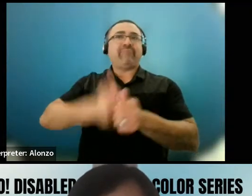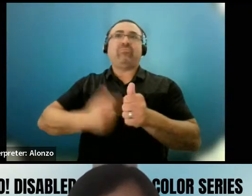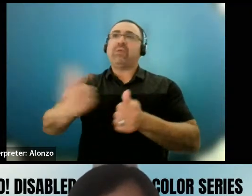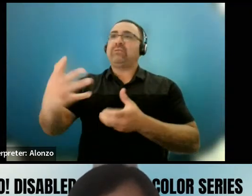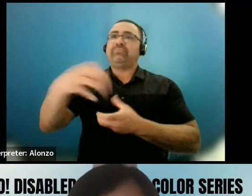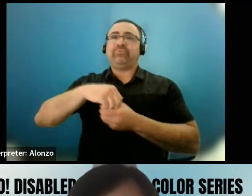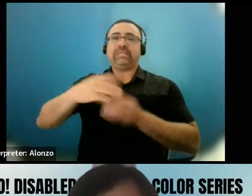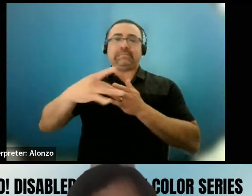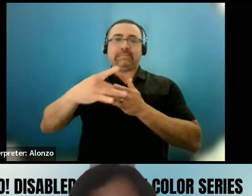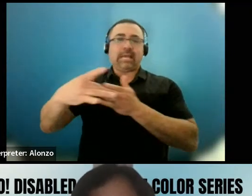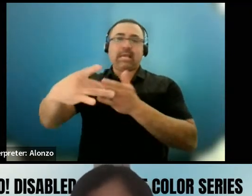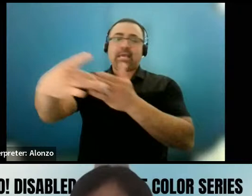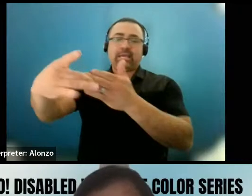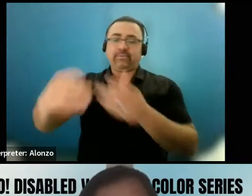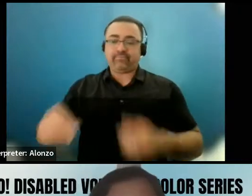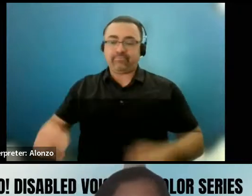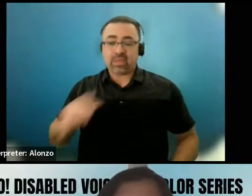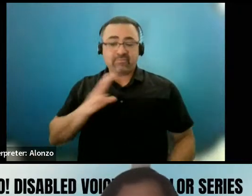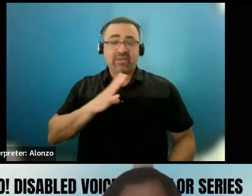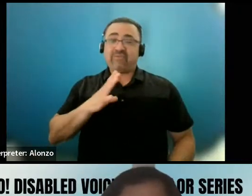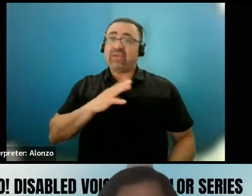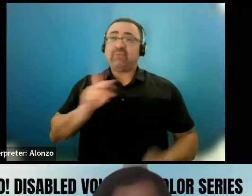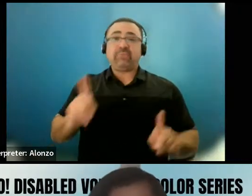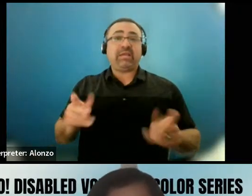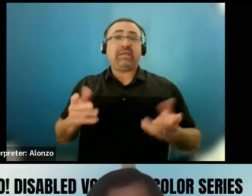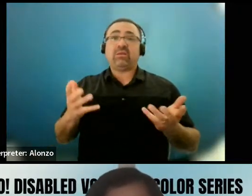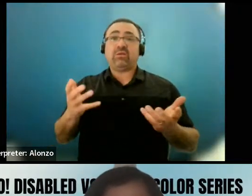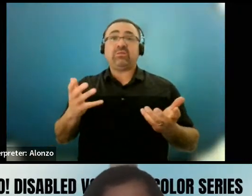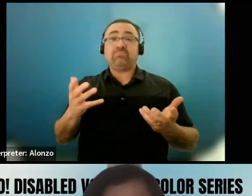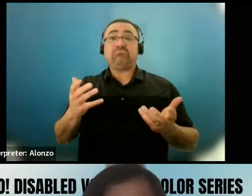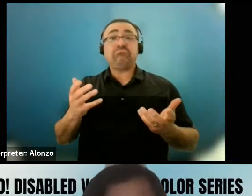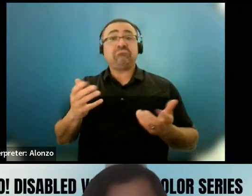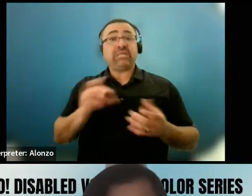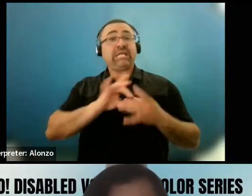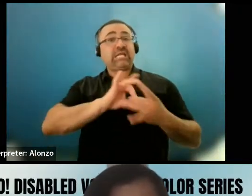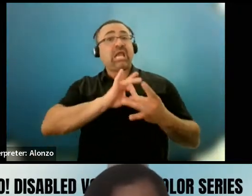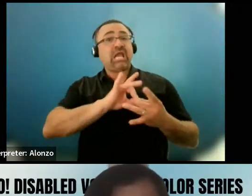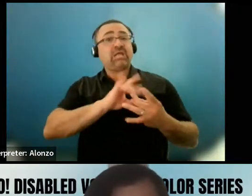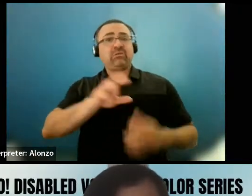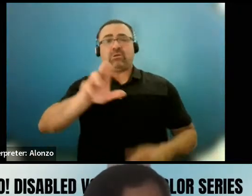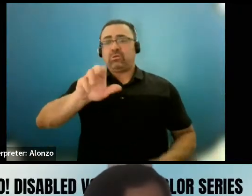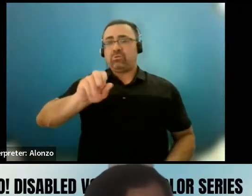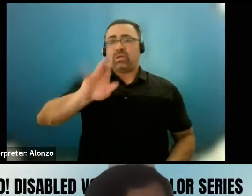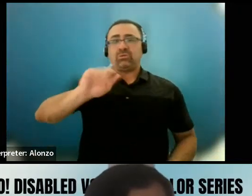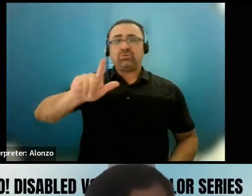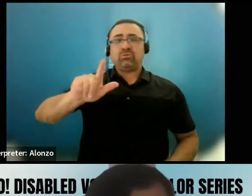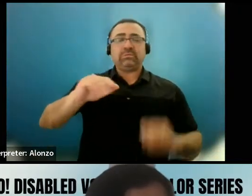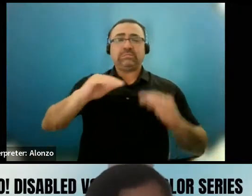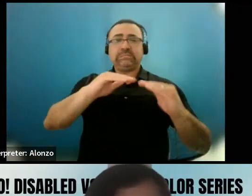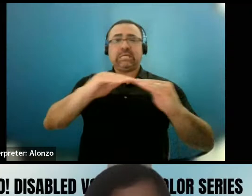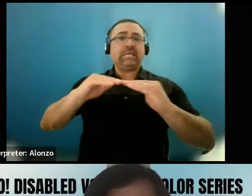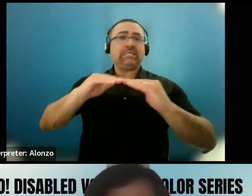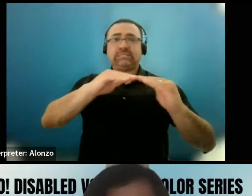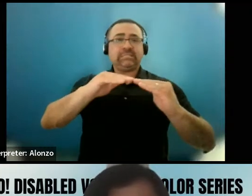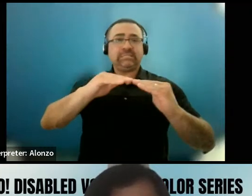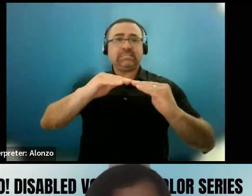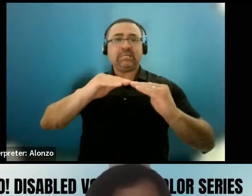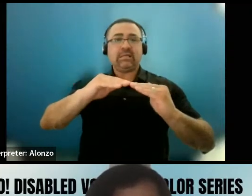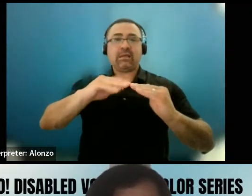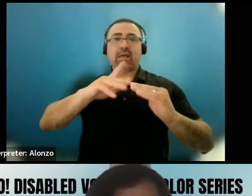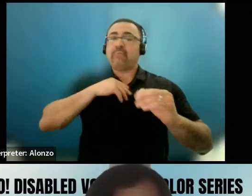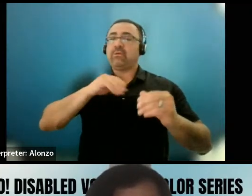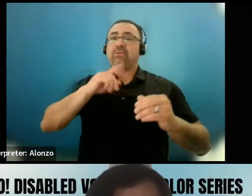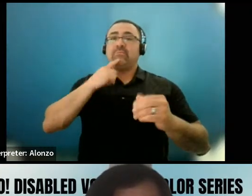so I am fine with folks saying they want to be engaged, they're engaged in racial justice. And I'm real big on